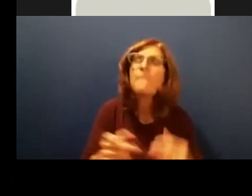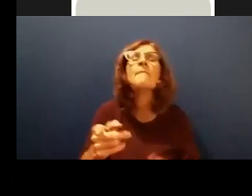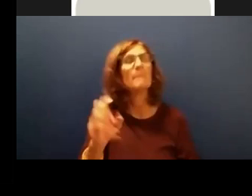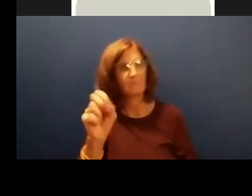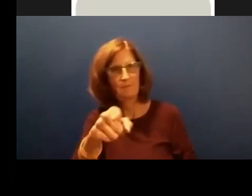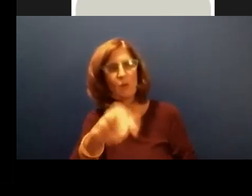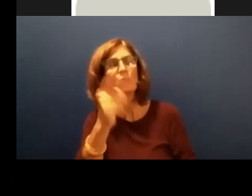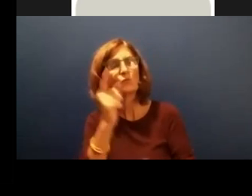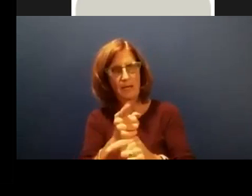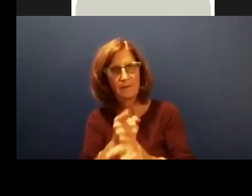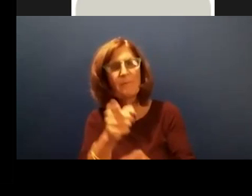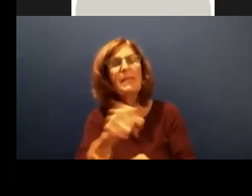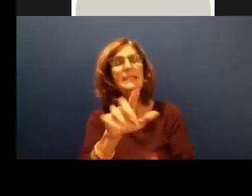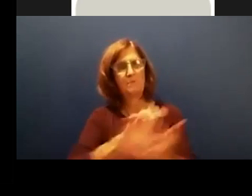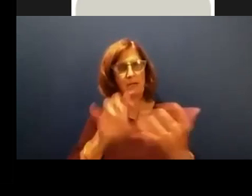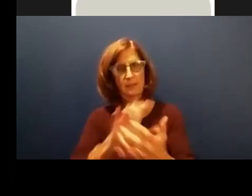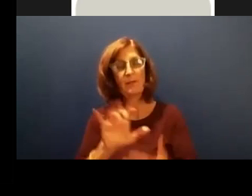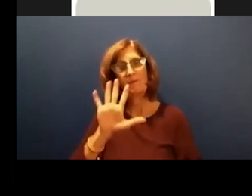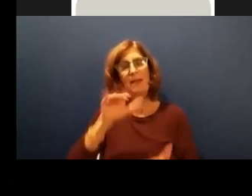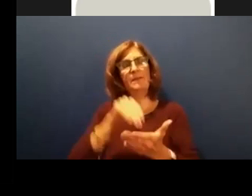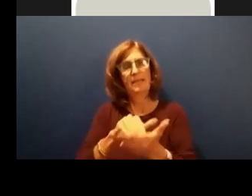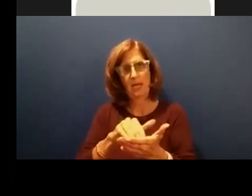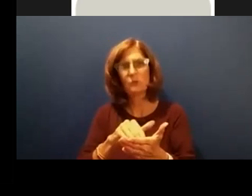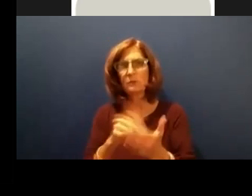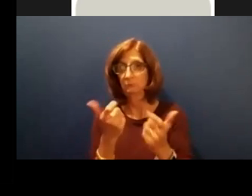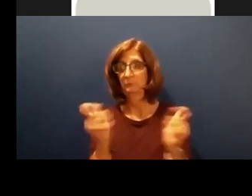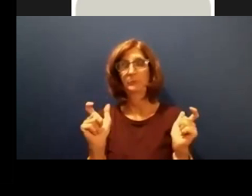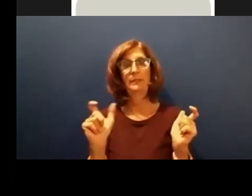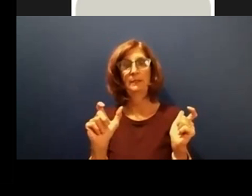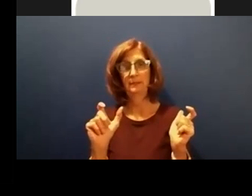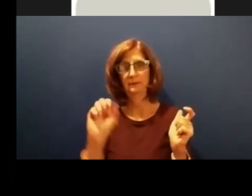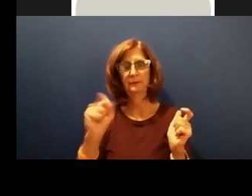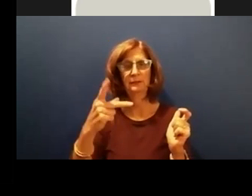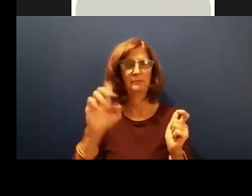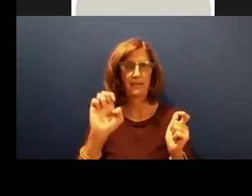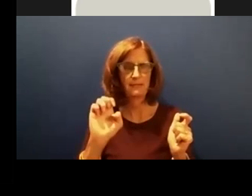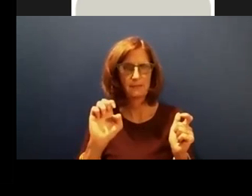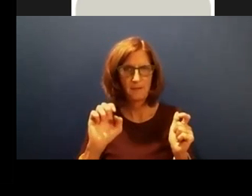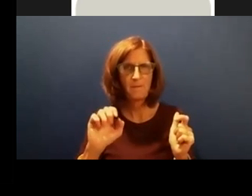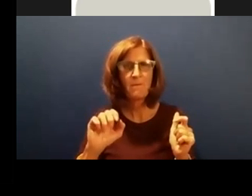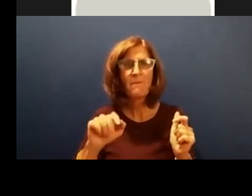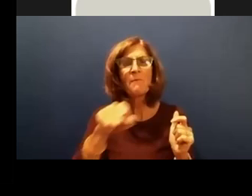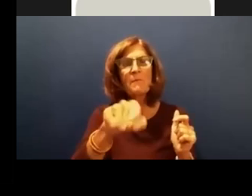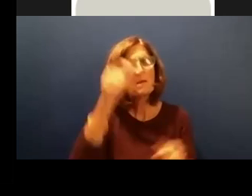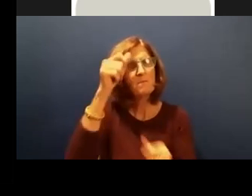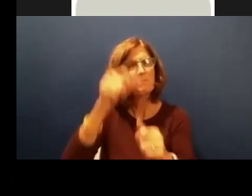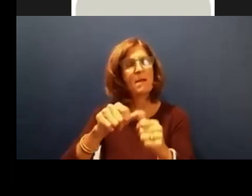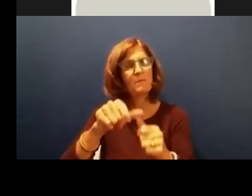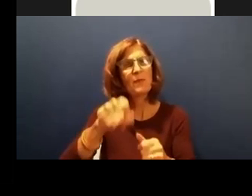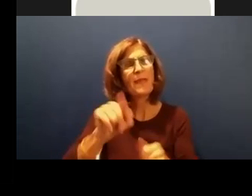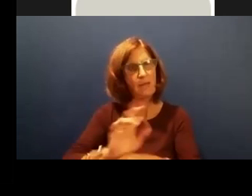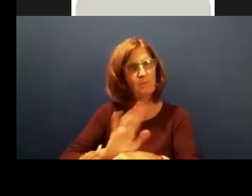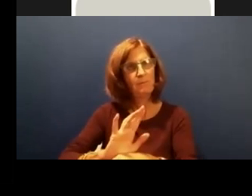it's probably a mix. 5,000 is a fairly big space. Just for reference, Back to the Future recently